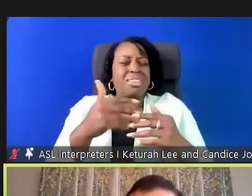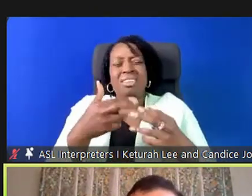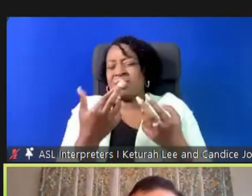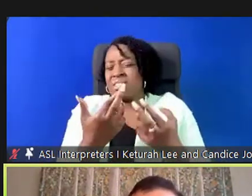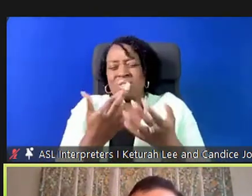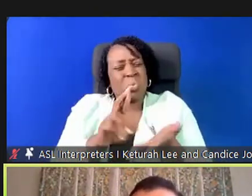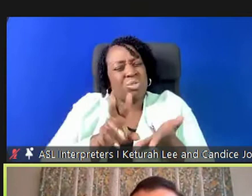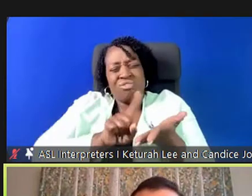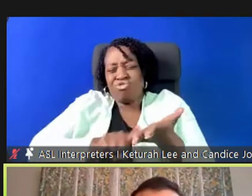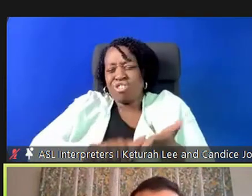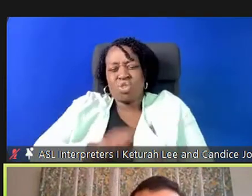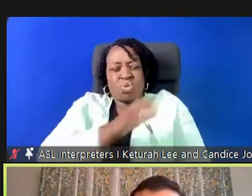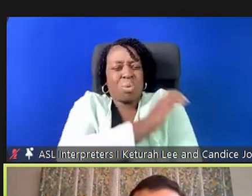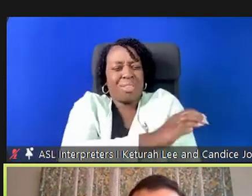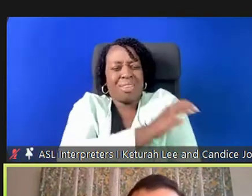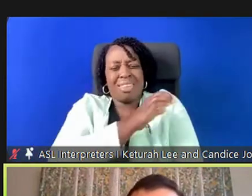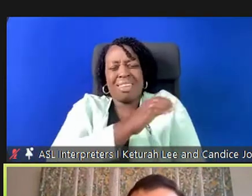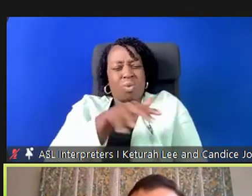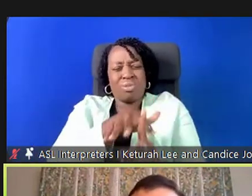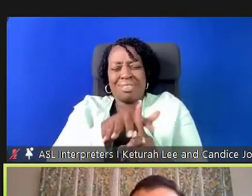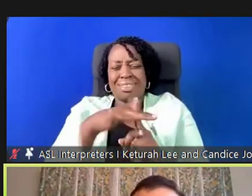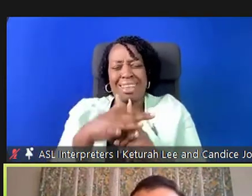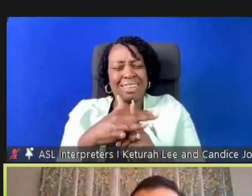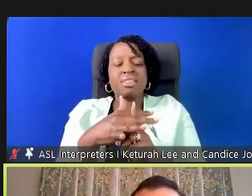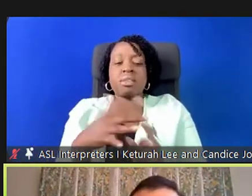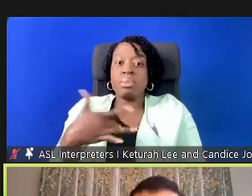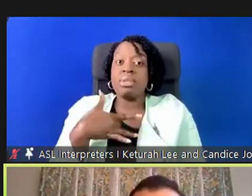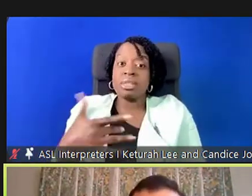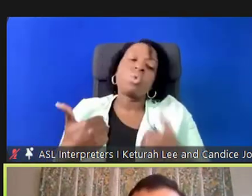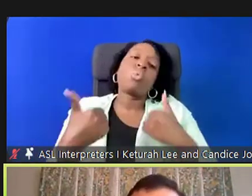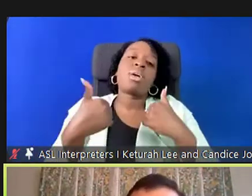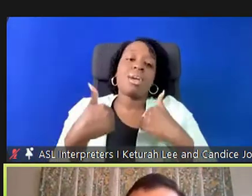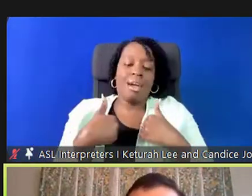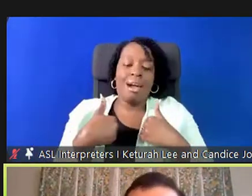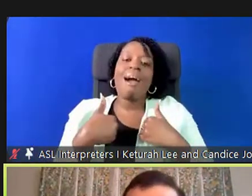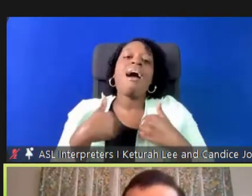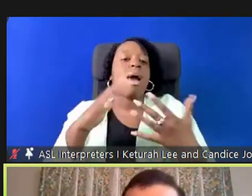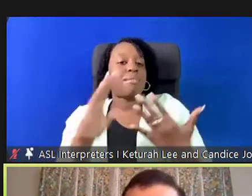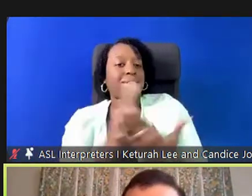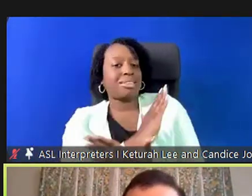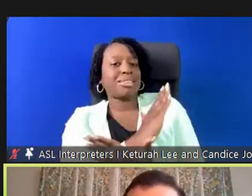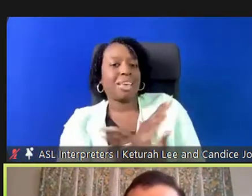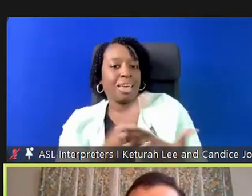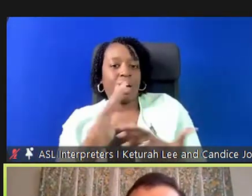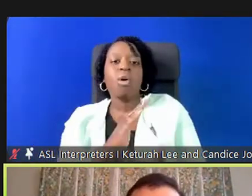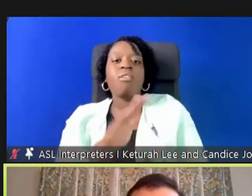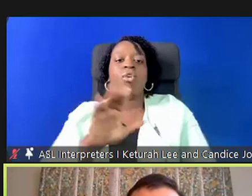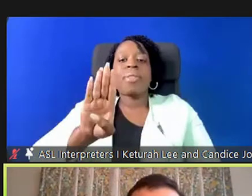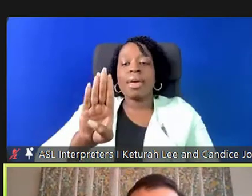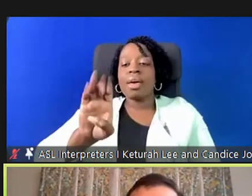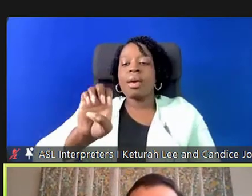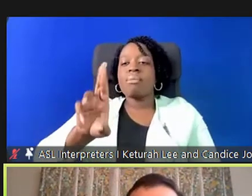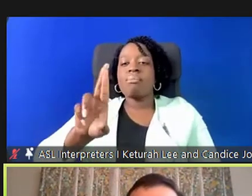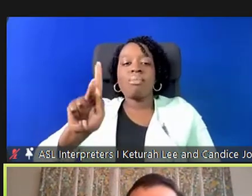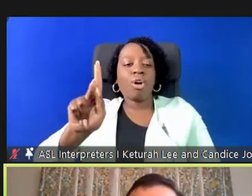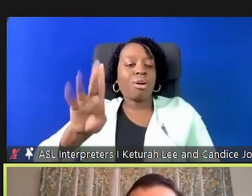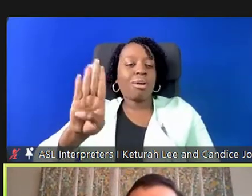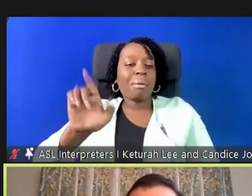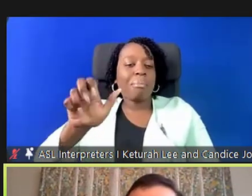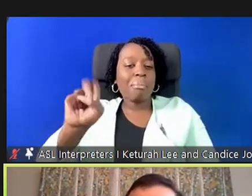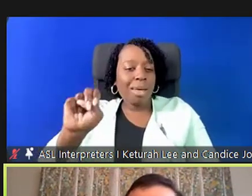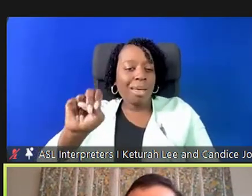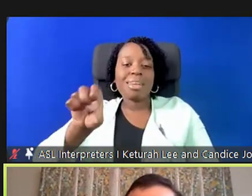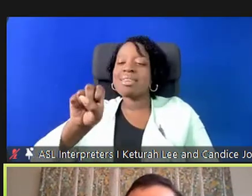settings. The UCLA loneliness scale is a reasonable option to use for now. In addition, there are short measures of